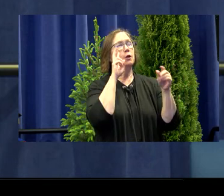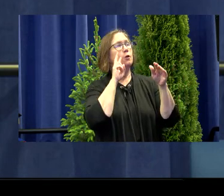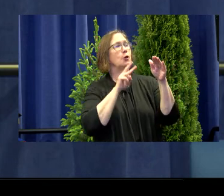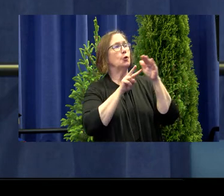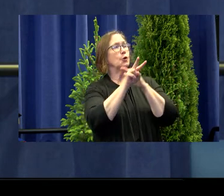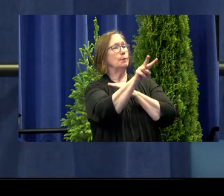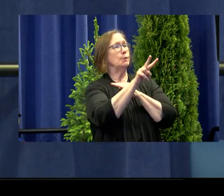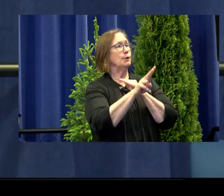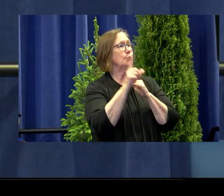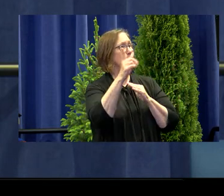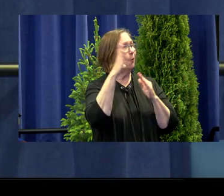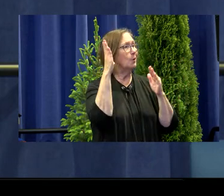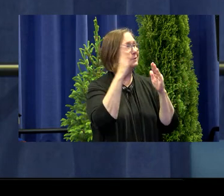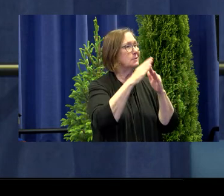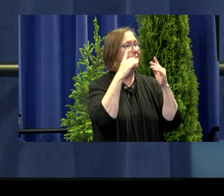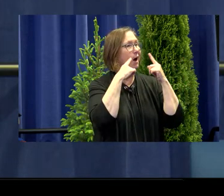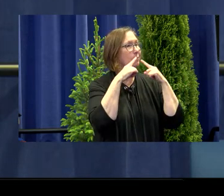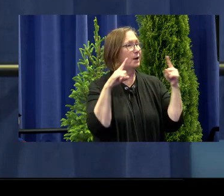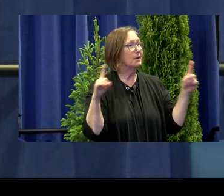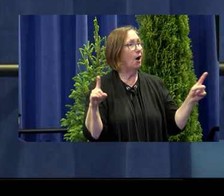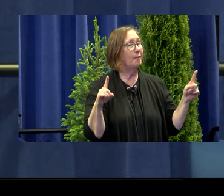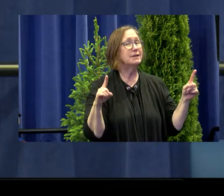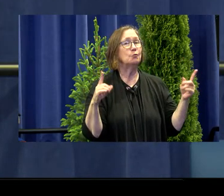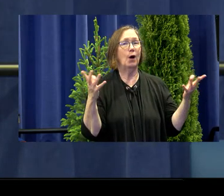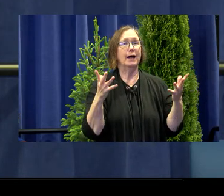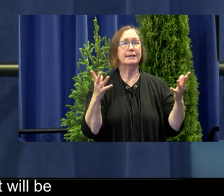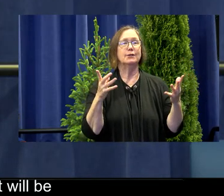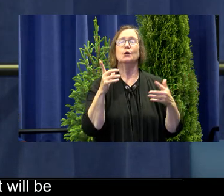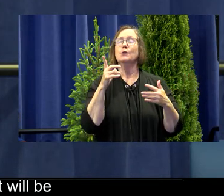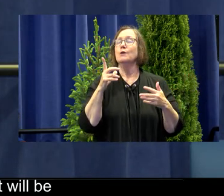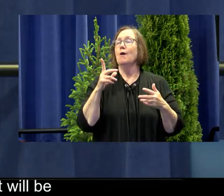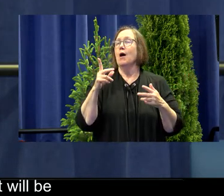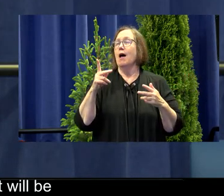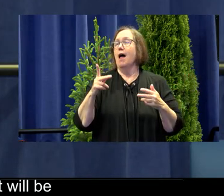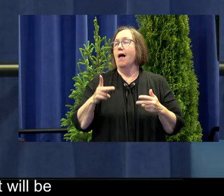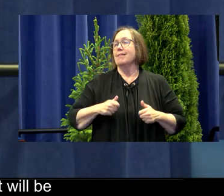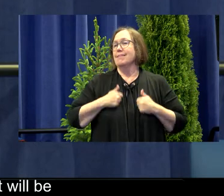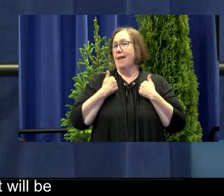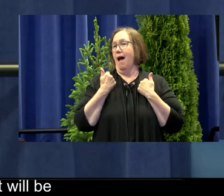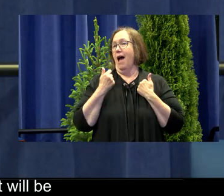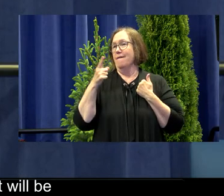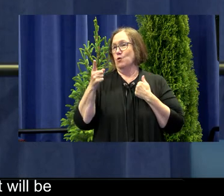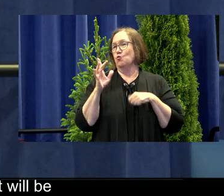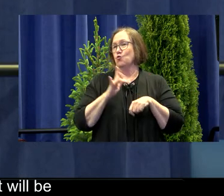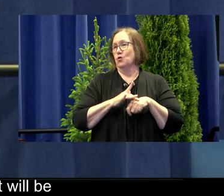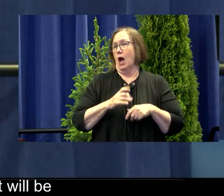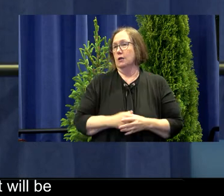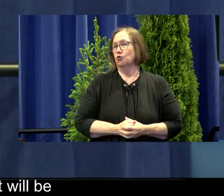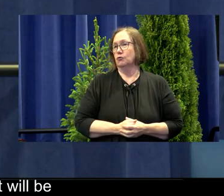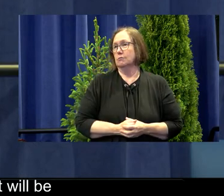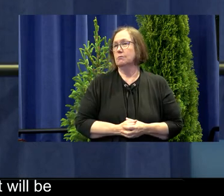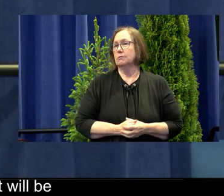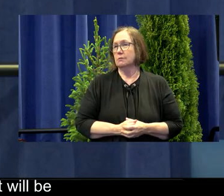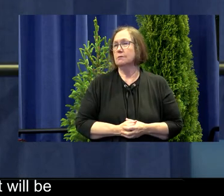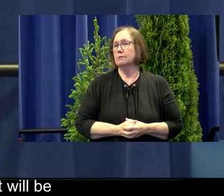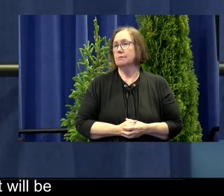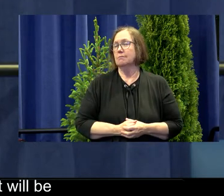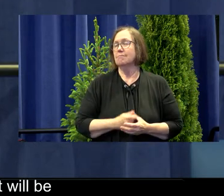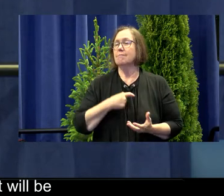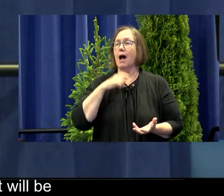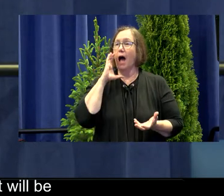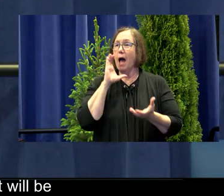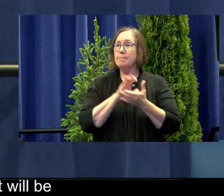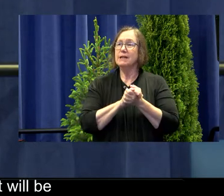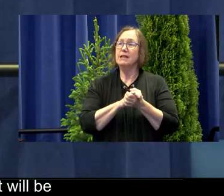lasting accomplishment will be in the lives you touch and the difference you make. I am confident that with the critical